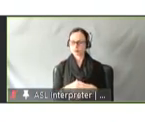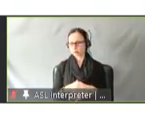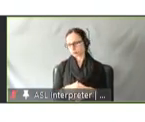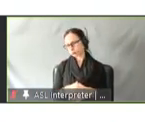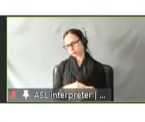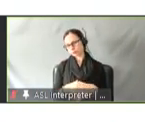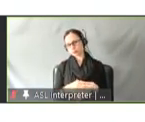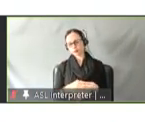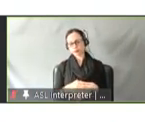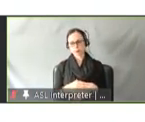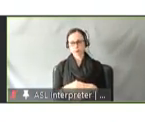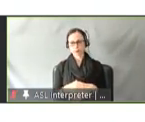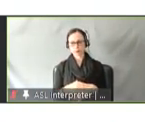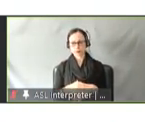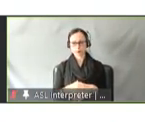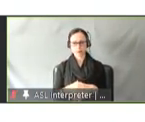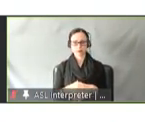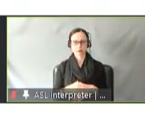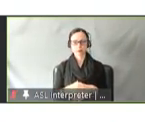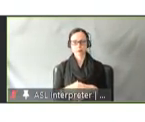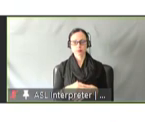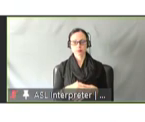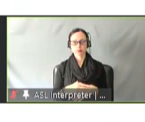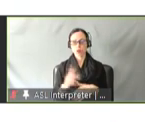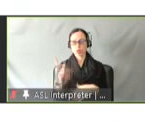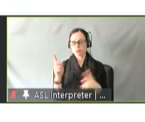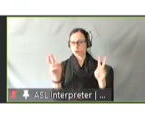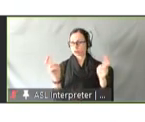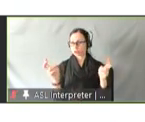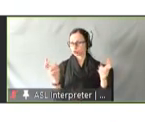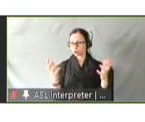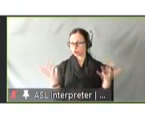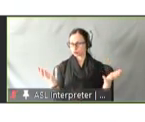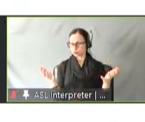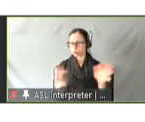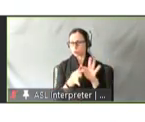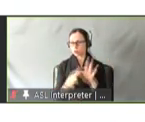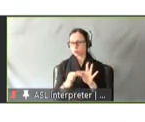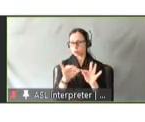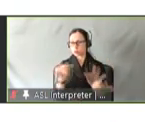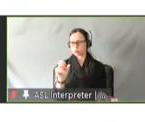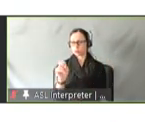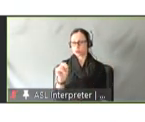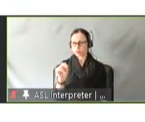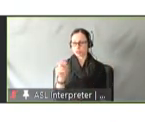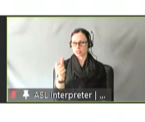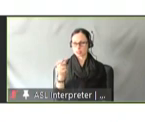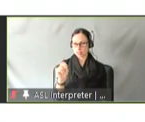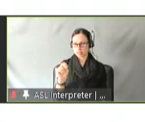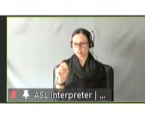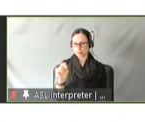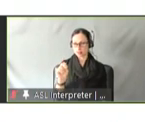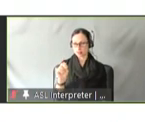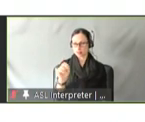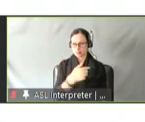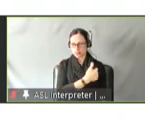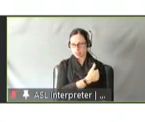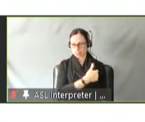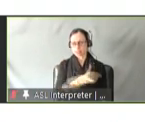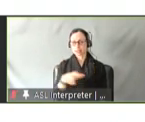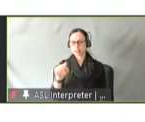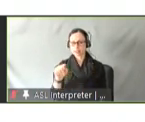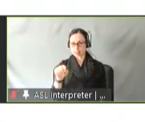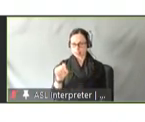So the first issue that fits into this group is around the Janssen COVID-19 vaccine and the TTS,